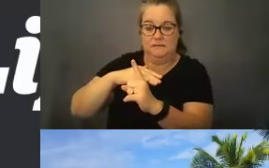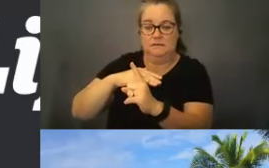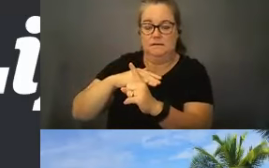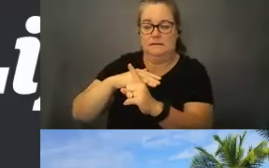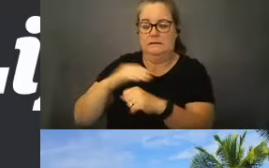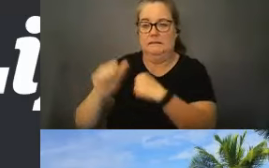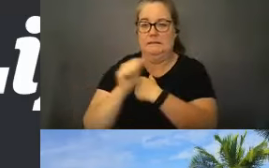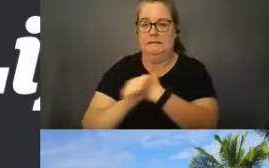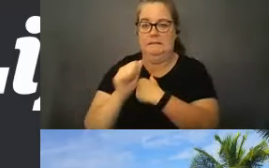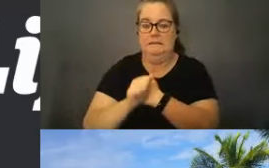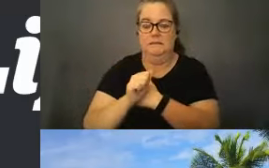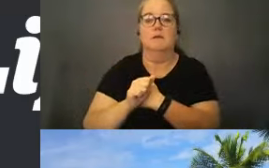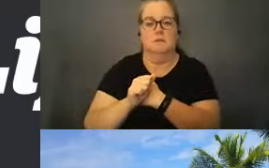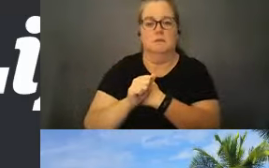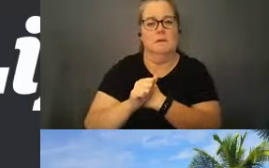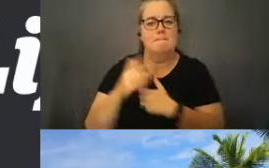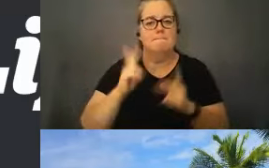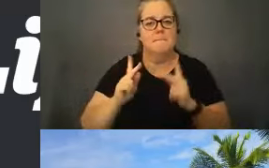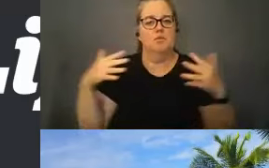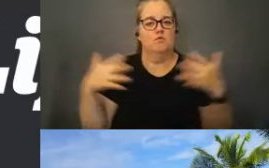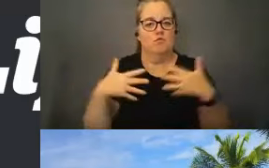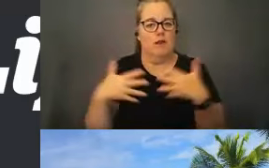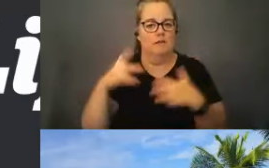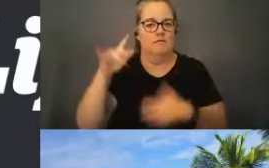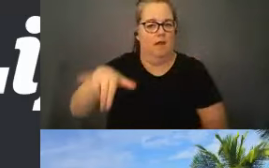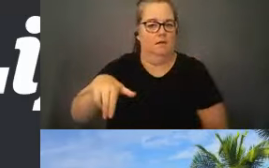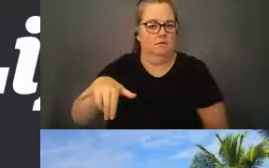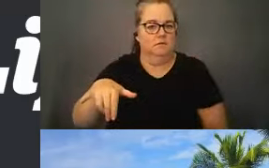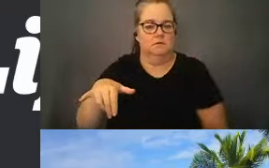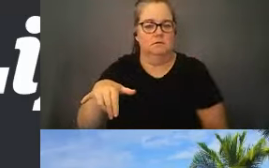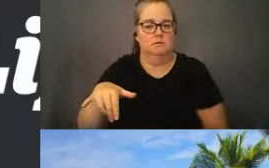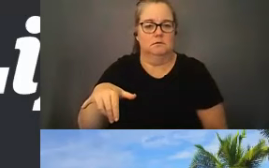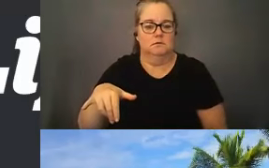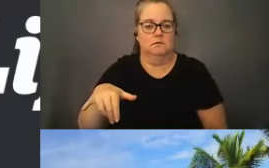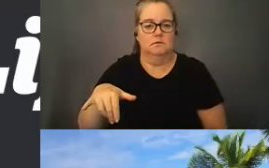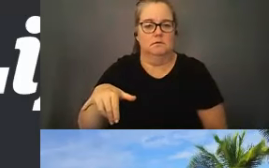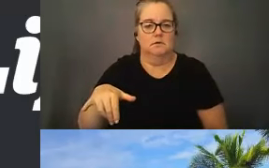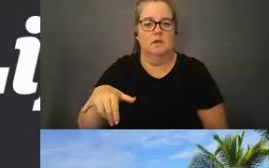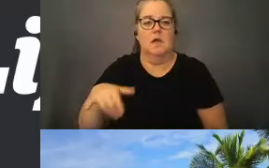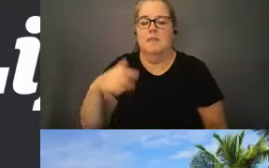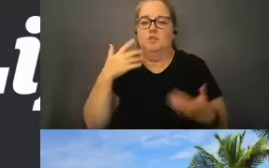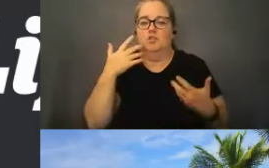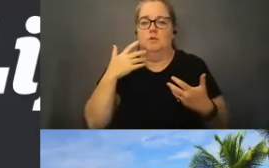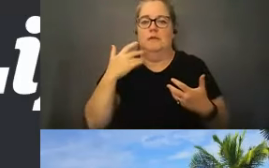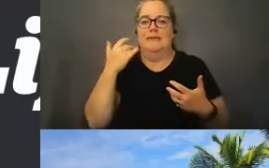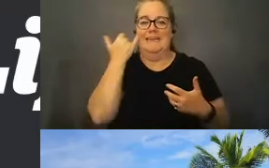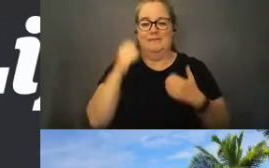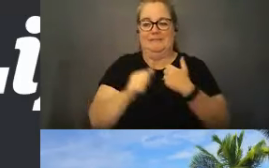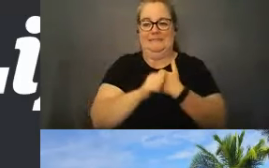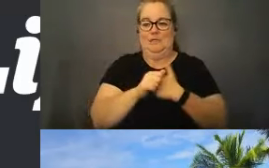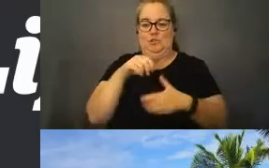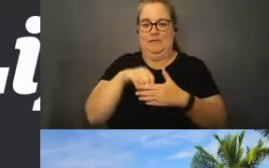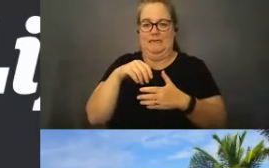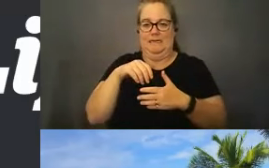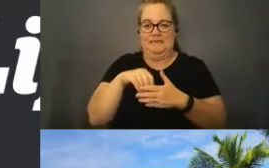in danger when you are going to help someone. So if you're inside,